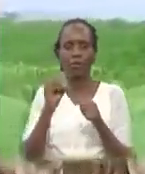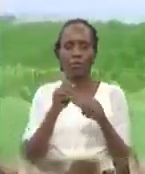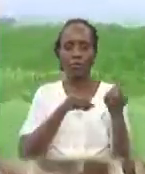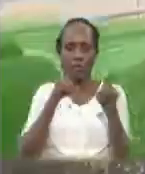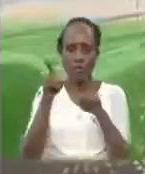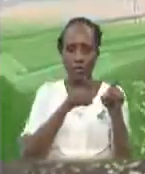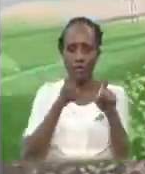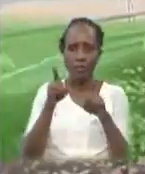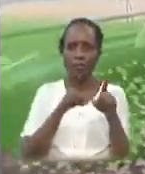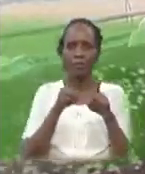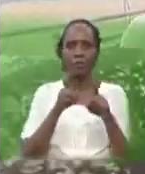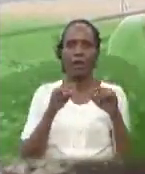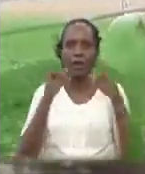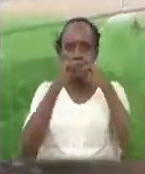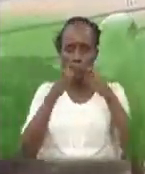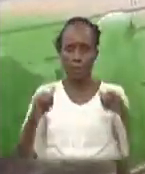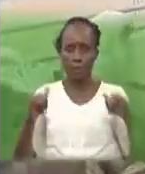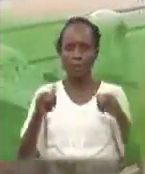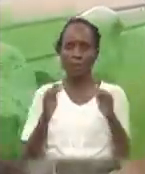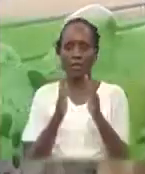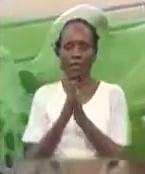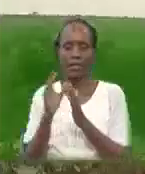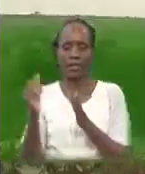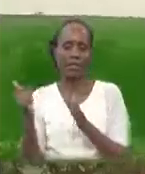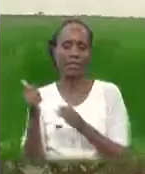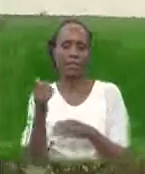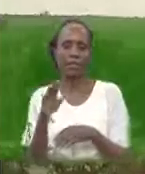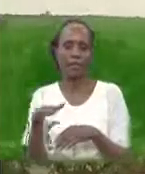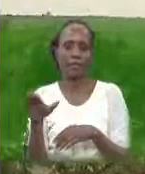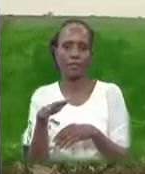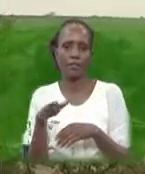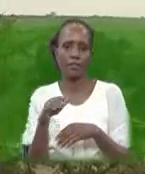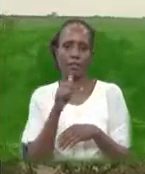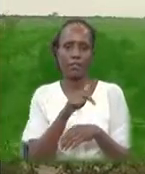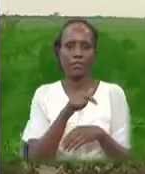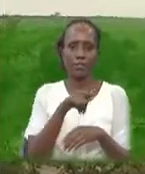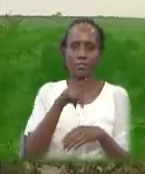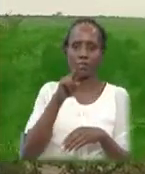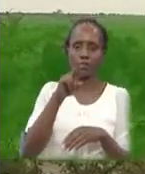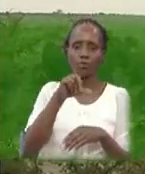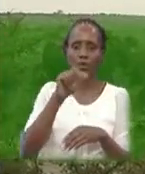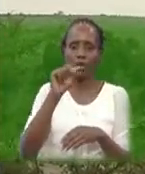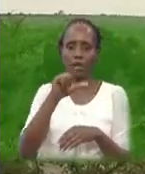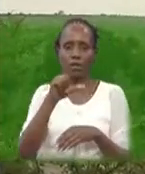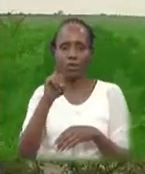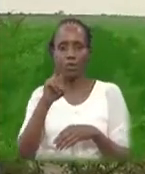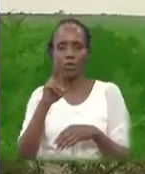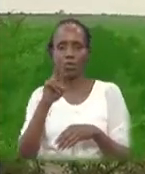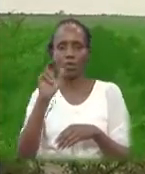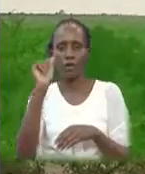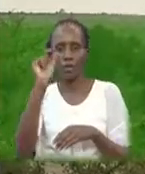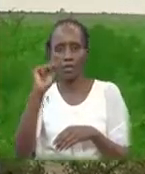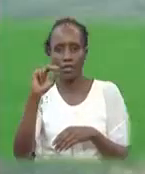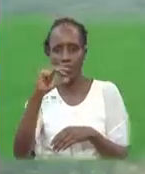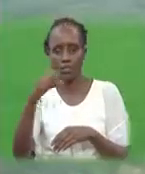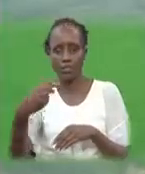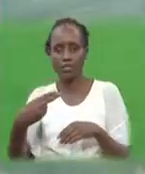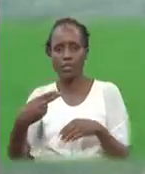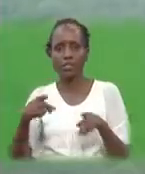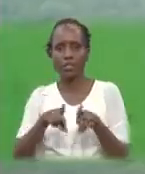including camping, crops, and biogas production. The Kulalu Ranch is also owned by the